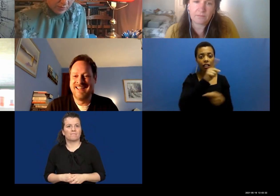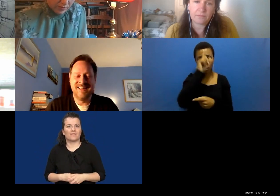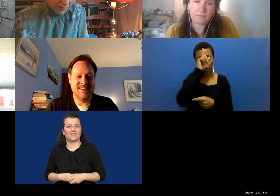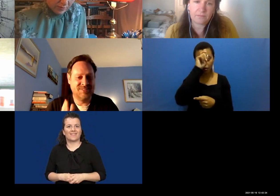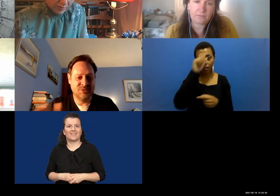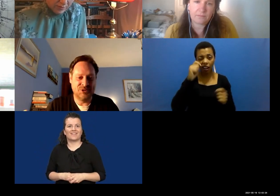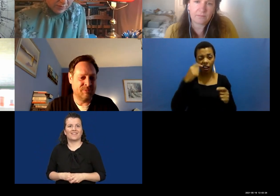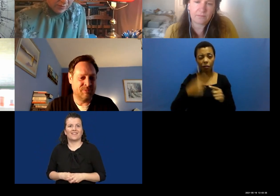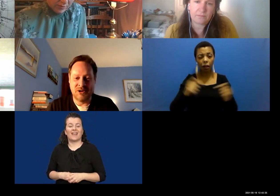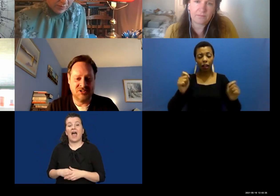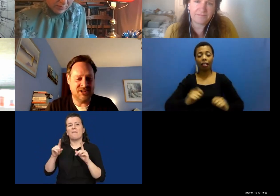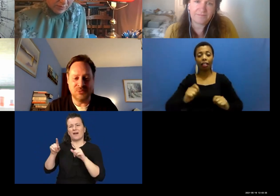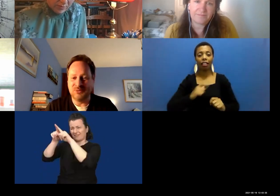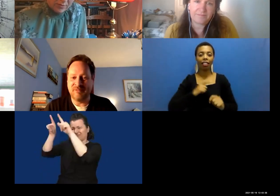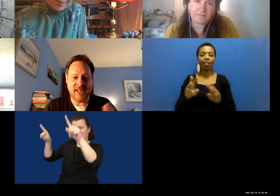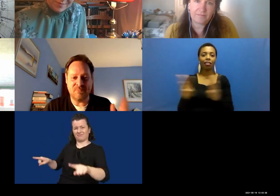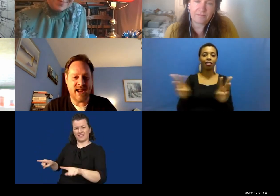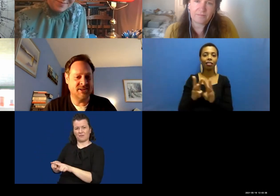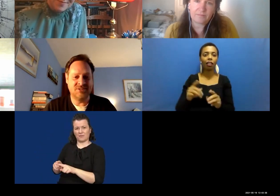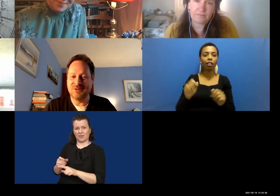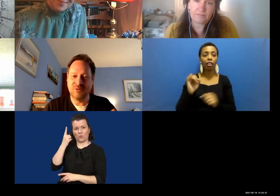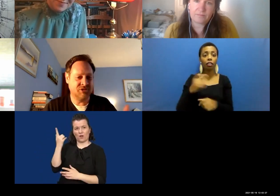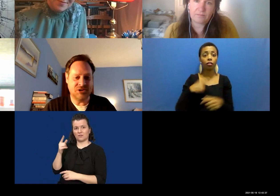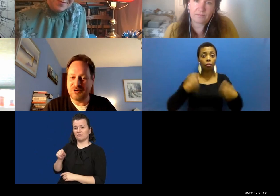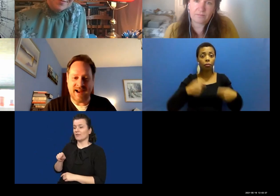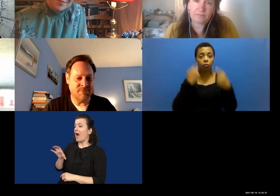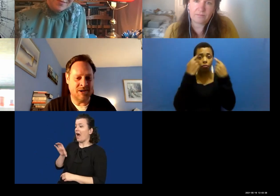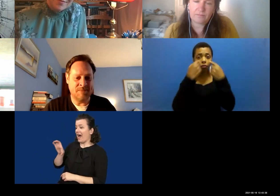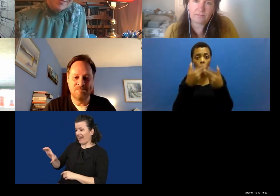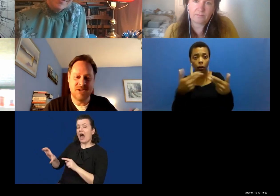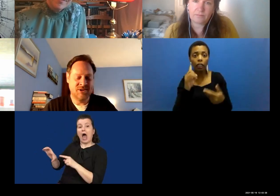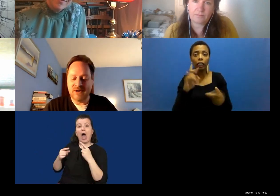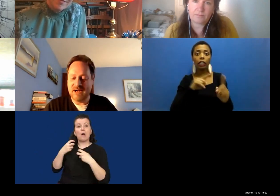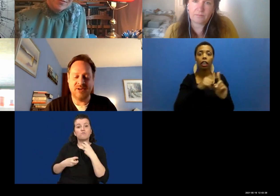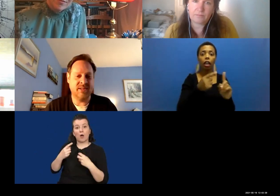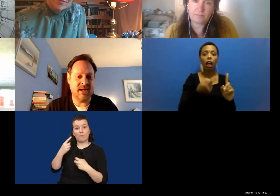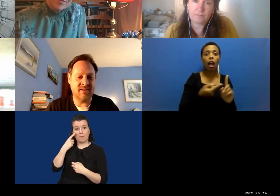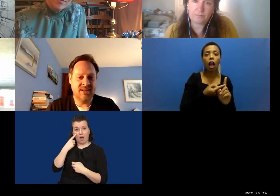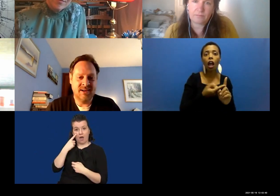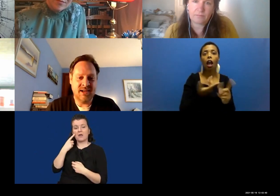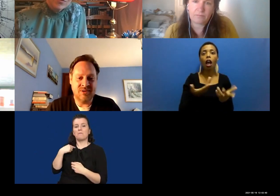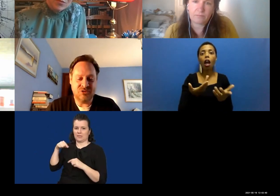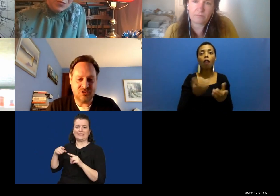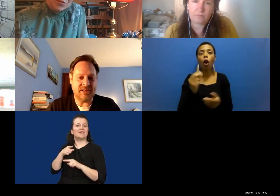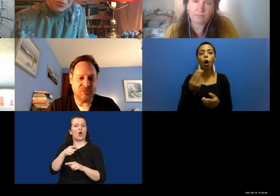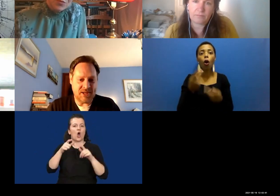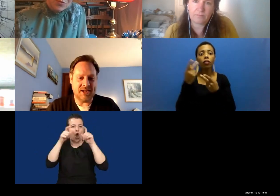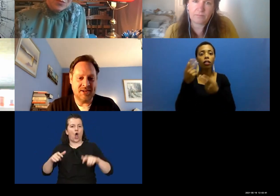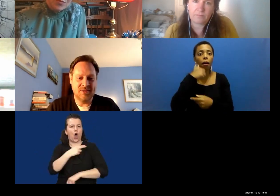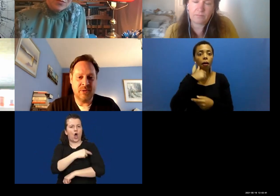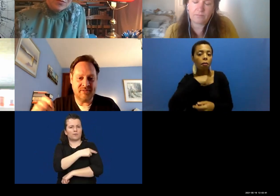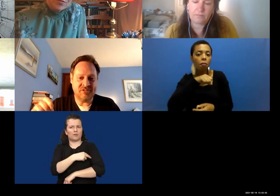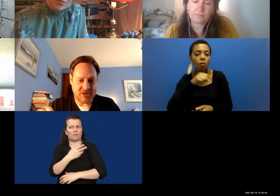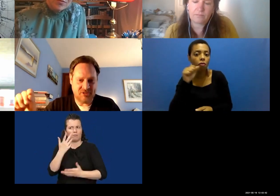loss, is to go to ophthalmology. You'll never get pregnant or visit your grandma or anything like that. Now, strictly